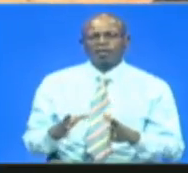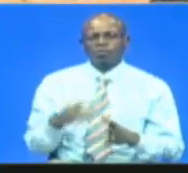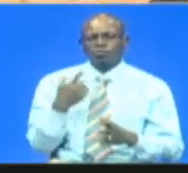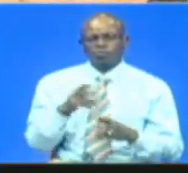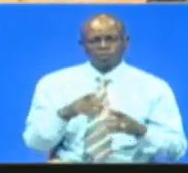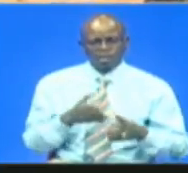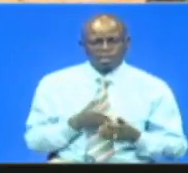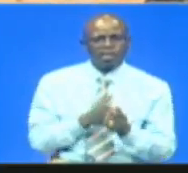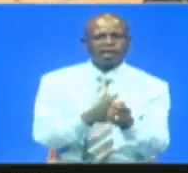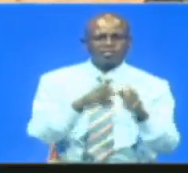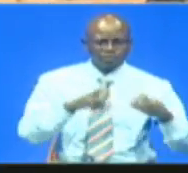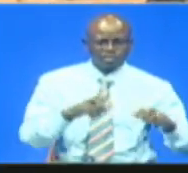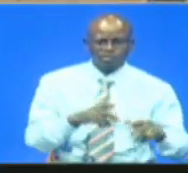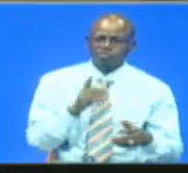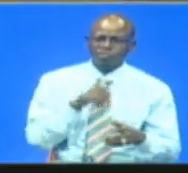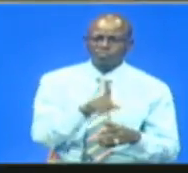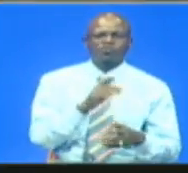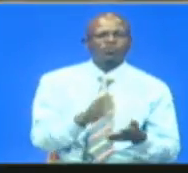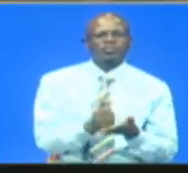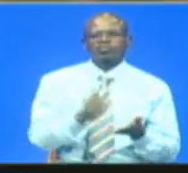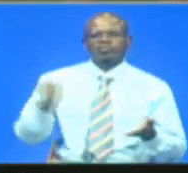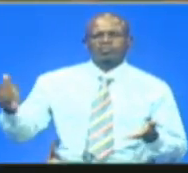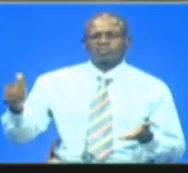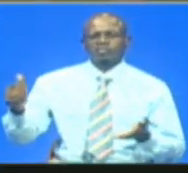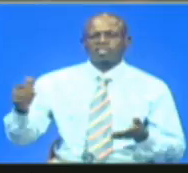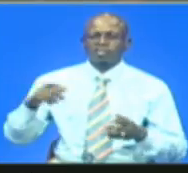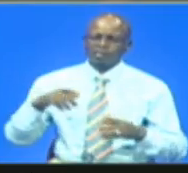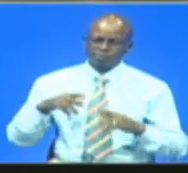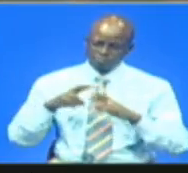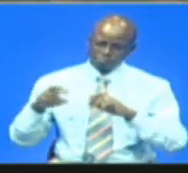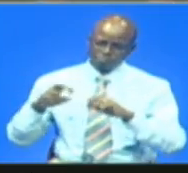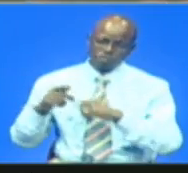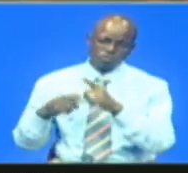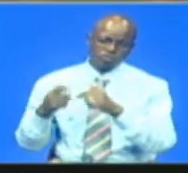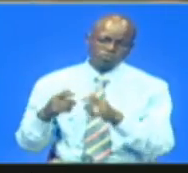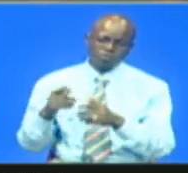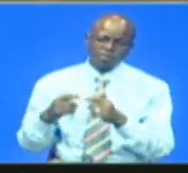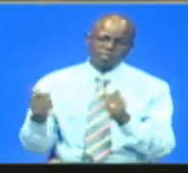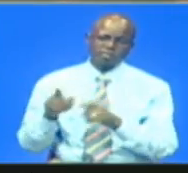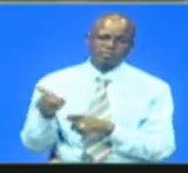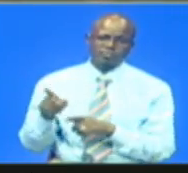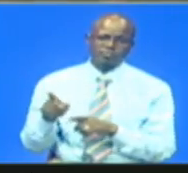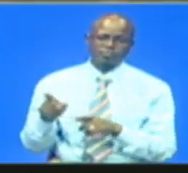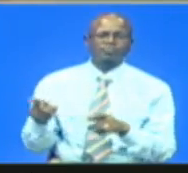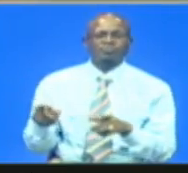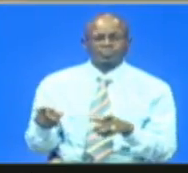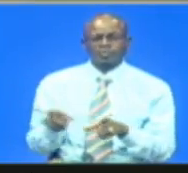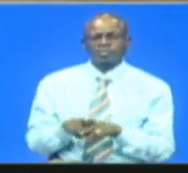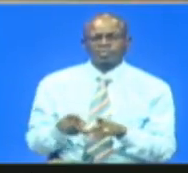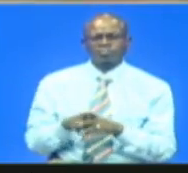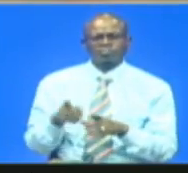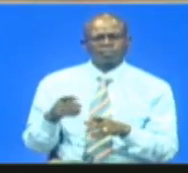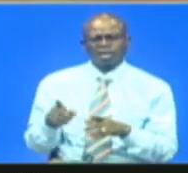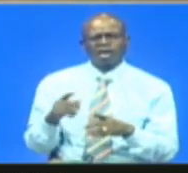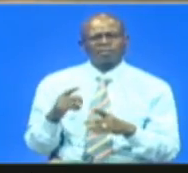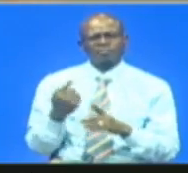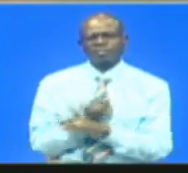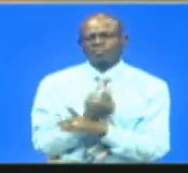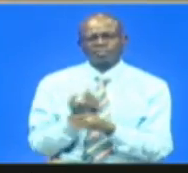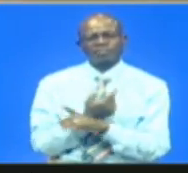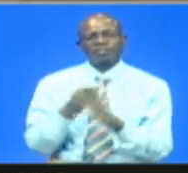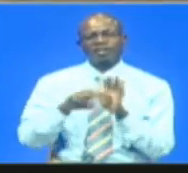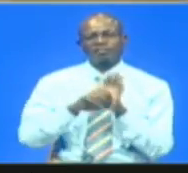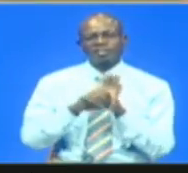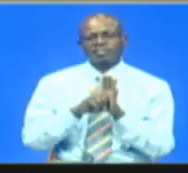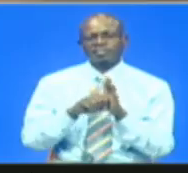ballistic report, which Kinoti says form part of the crucial documents in the case, contradicts some of the testimonies given by Nyakundi that